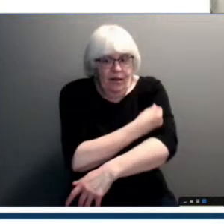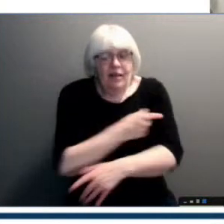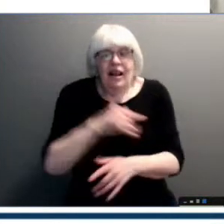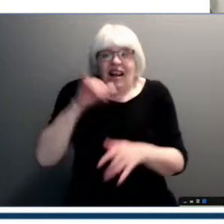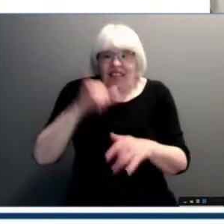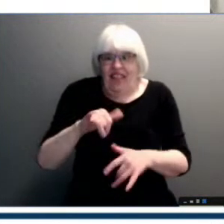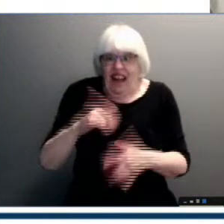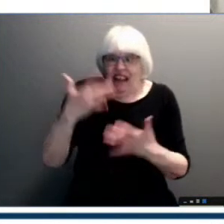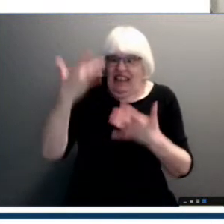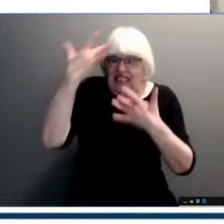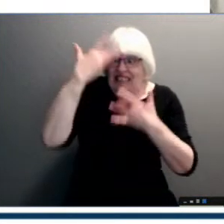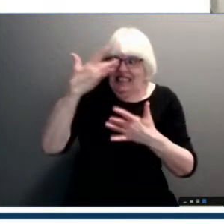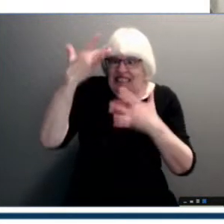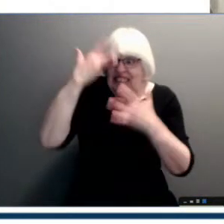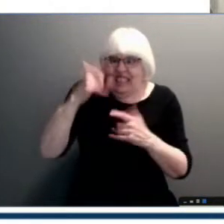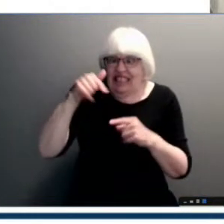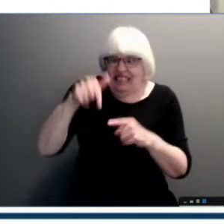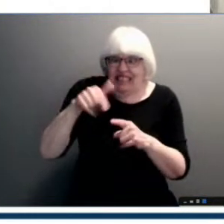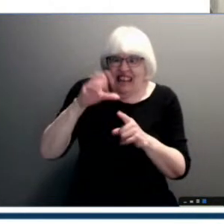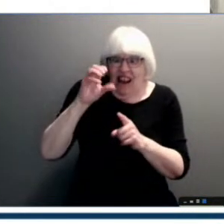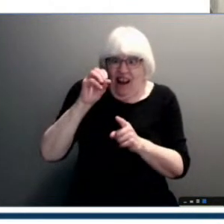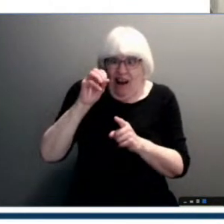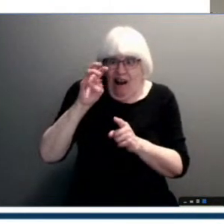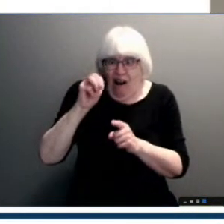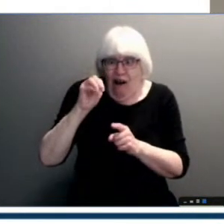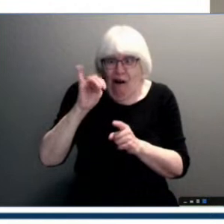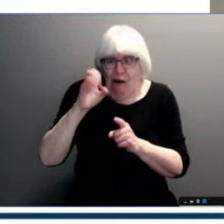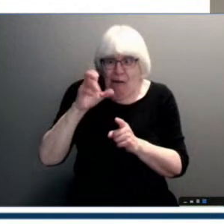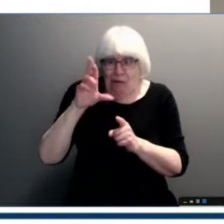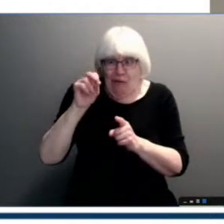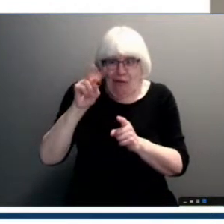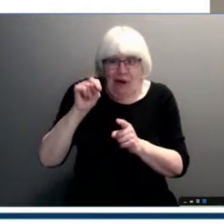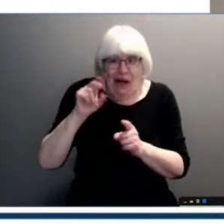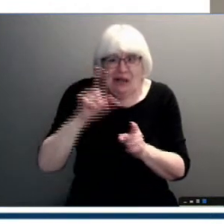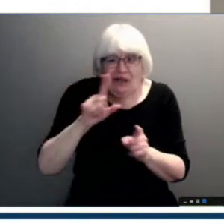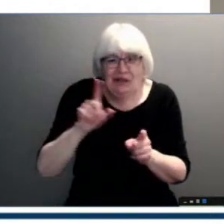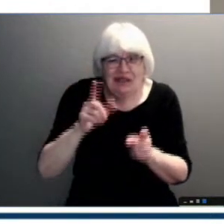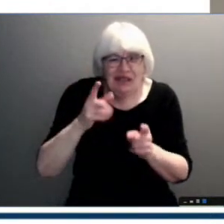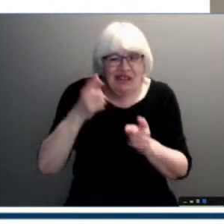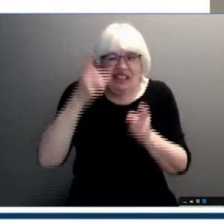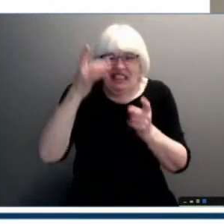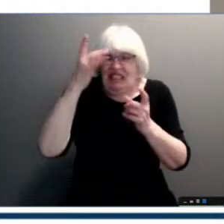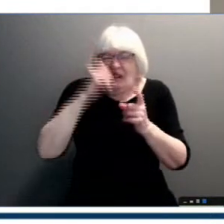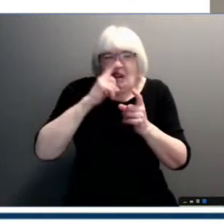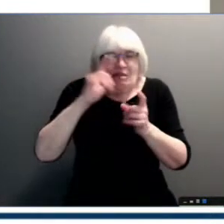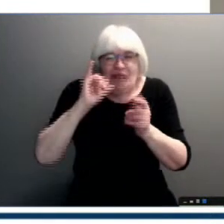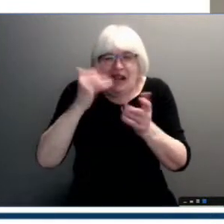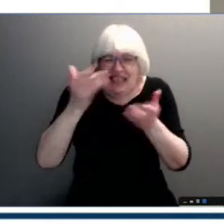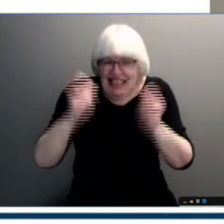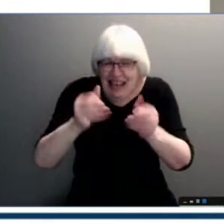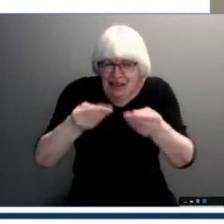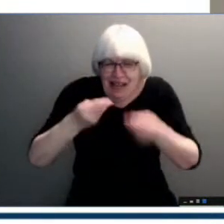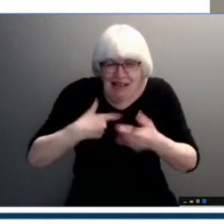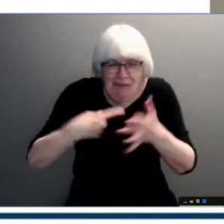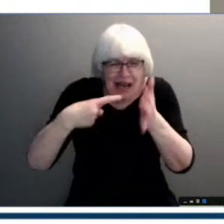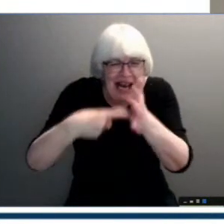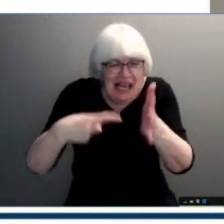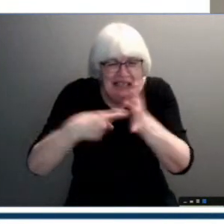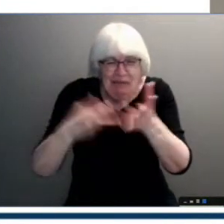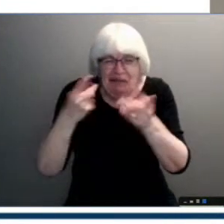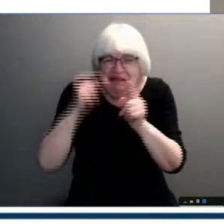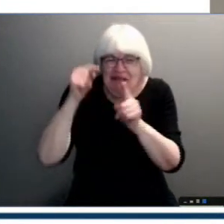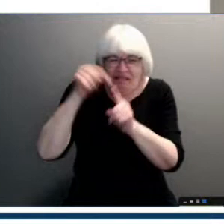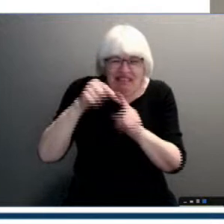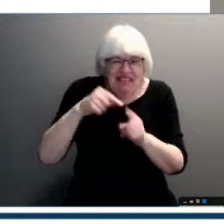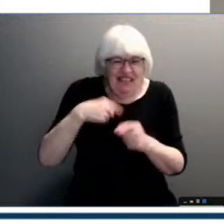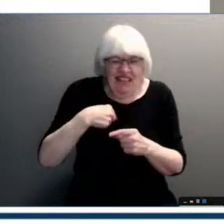illness people are experiencing? Yeah, there's a range of people, some people asymptomatic and they're still testing positive, to people with, especially in